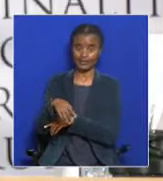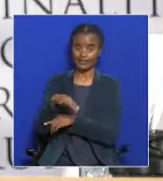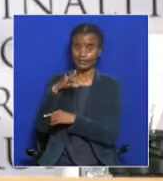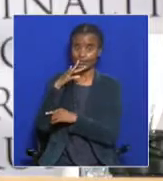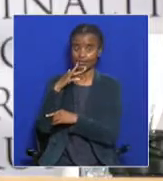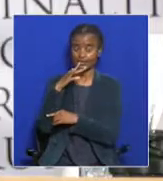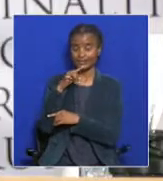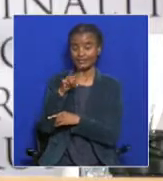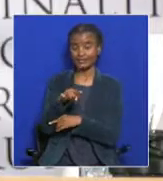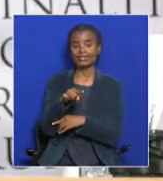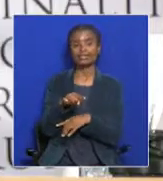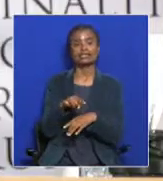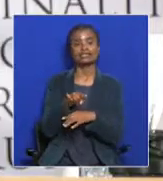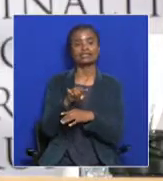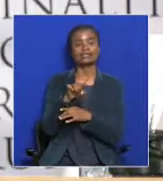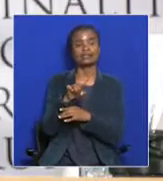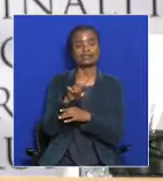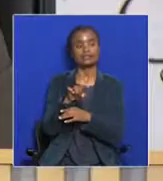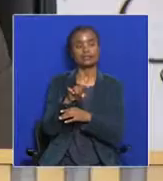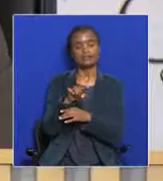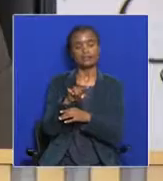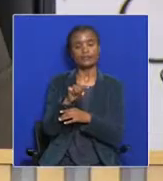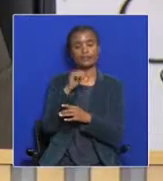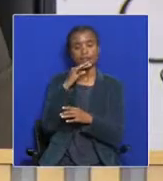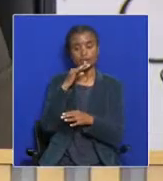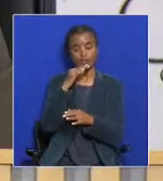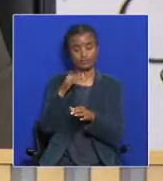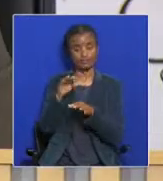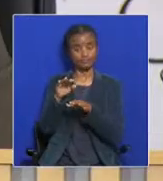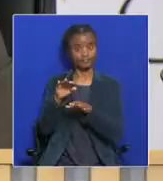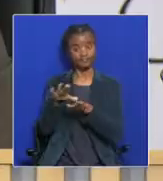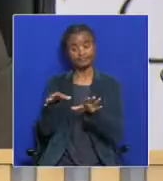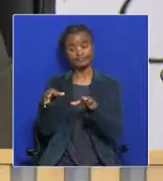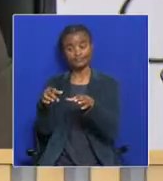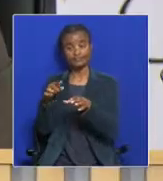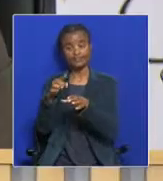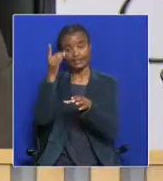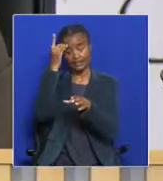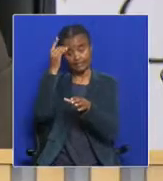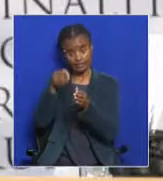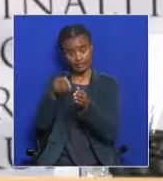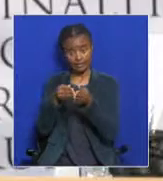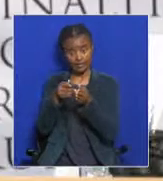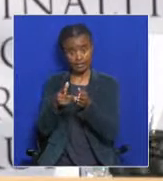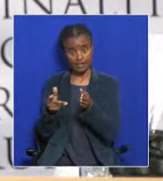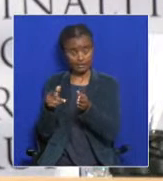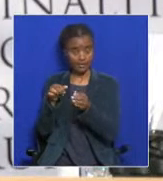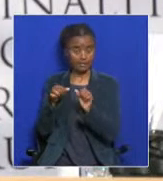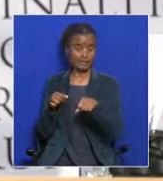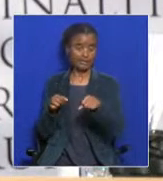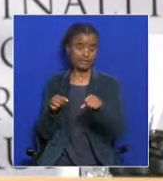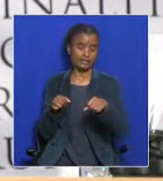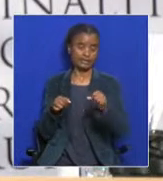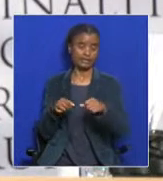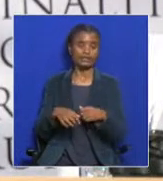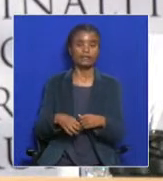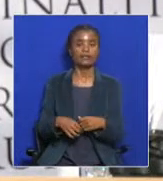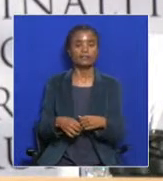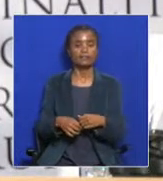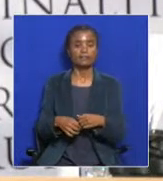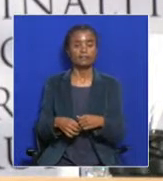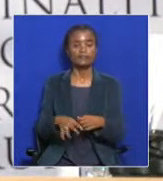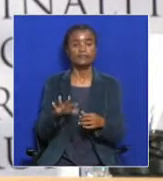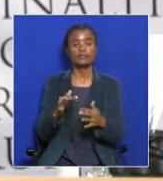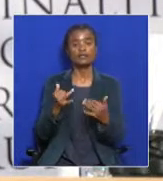falls within the Durban Harbour Police area. We agreed that yesterday. We just confirmed this morning. Yes. Okay. You seem like you want